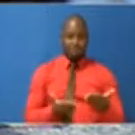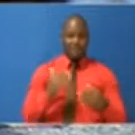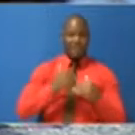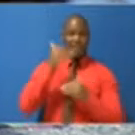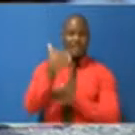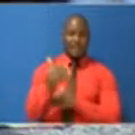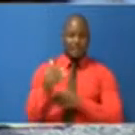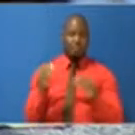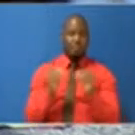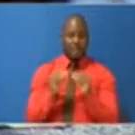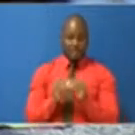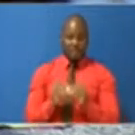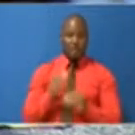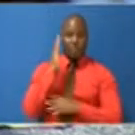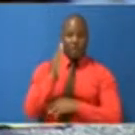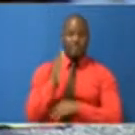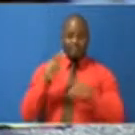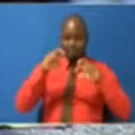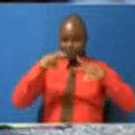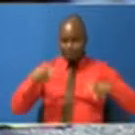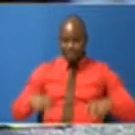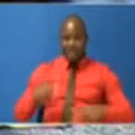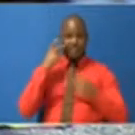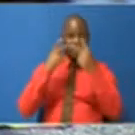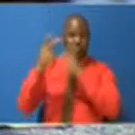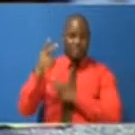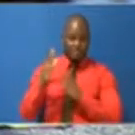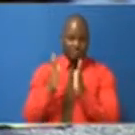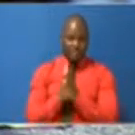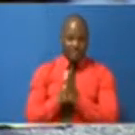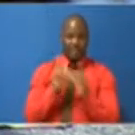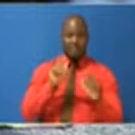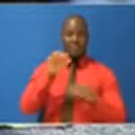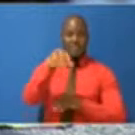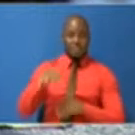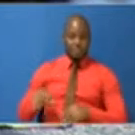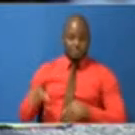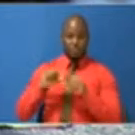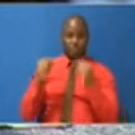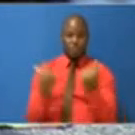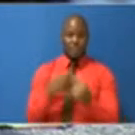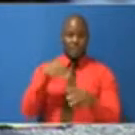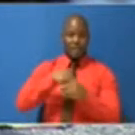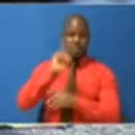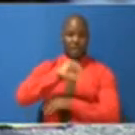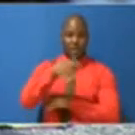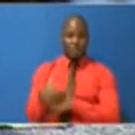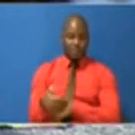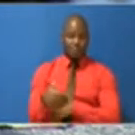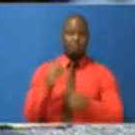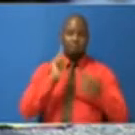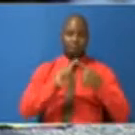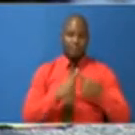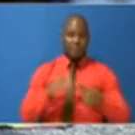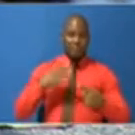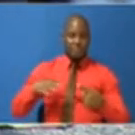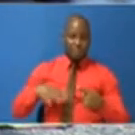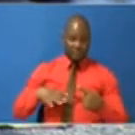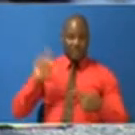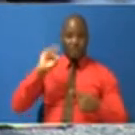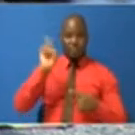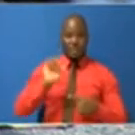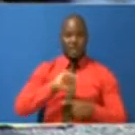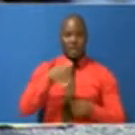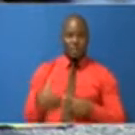the next section and we're going to be looking into your vision for the transport sector in nairobi county one of the residents of